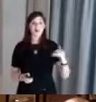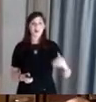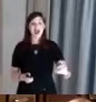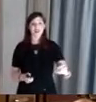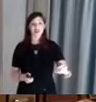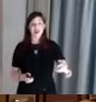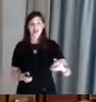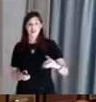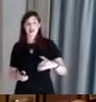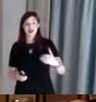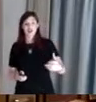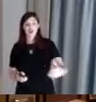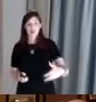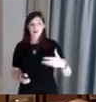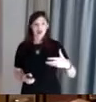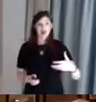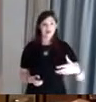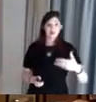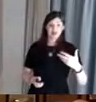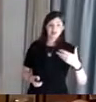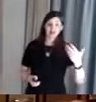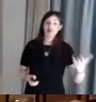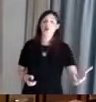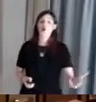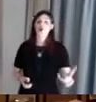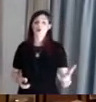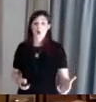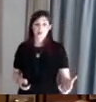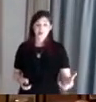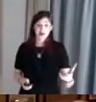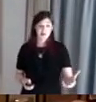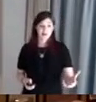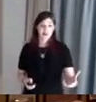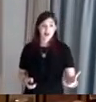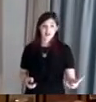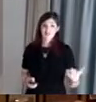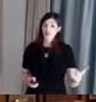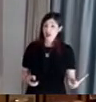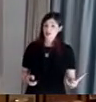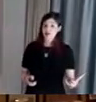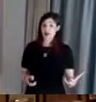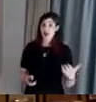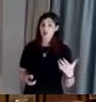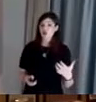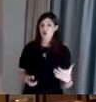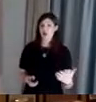isn't patched and isn't actually isn't no longer supported by the company. This is a good time to